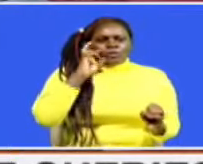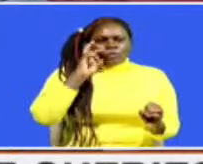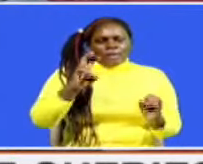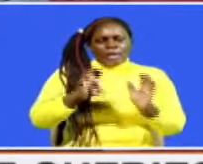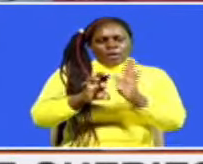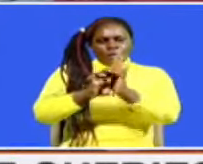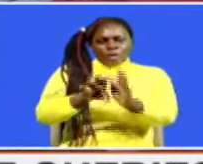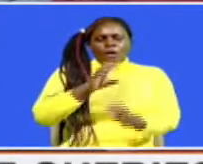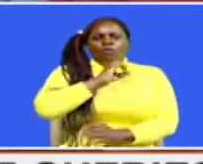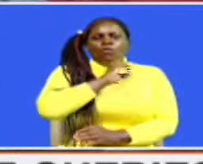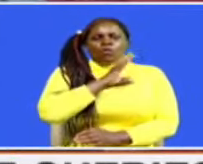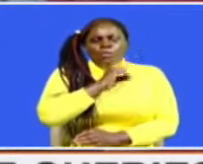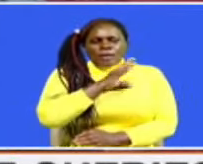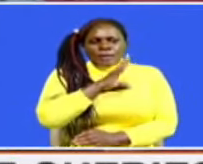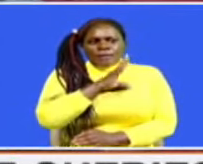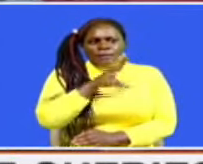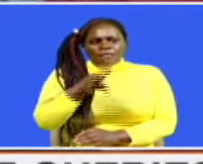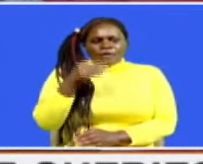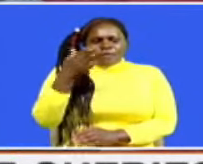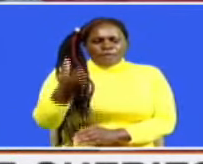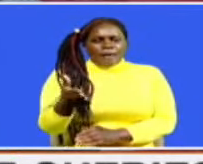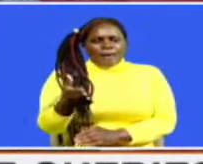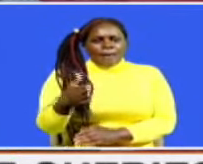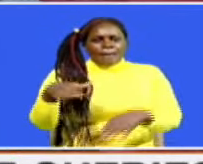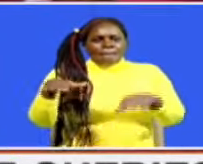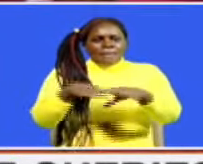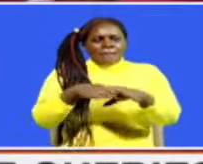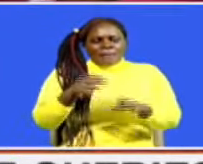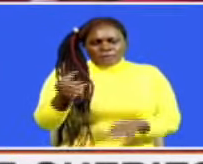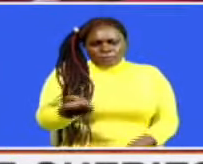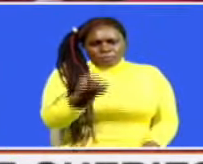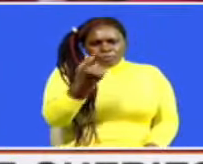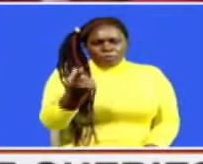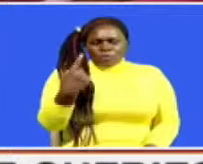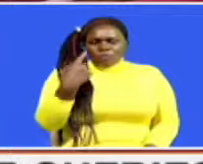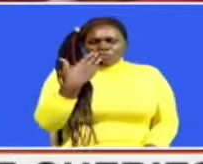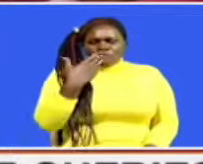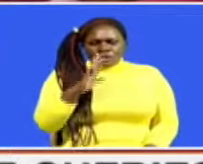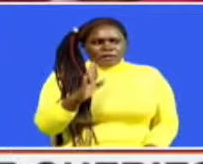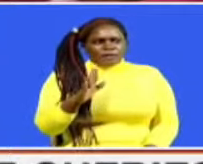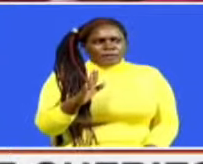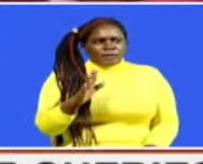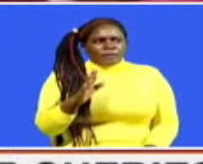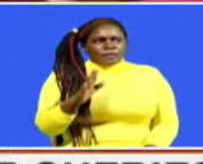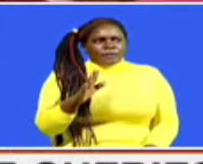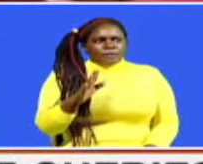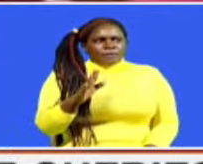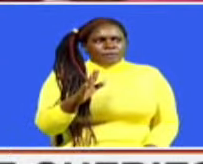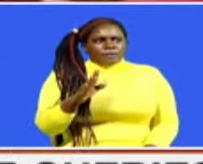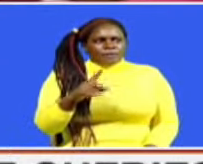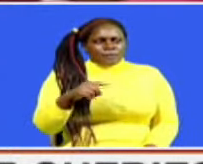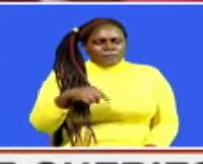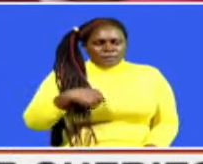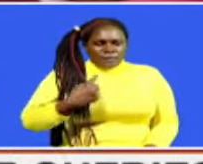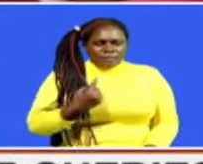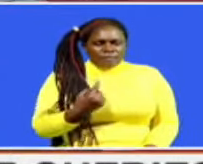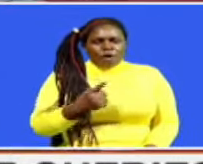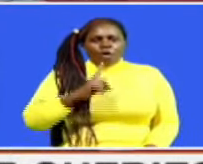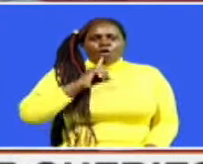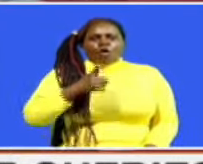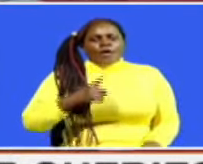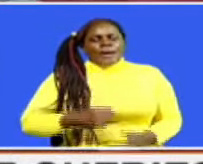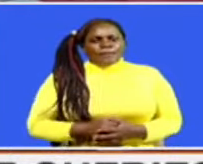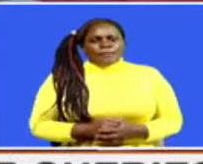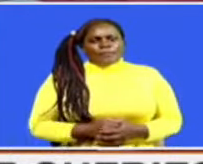example, like COPE, I'll get to that question because some members have raised it. It truly is not there anymore. We shall make... Point of order,